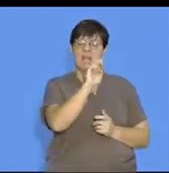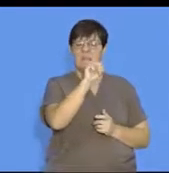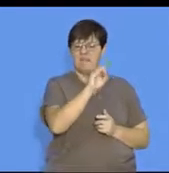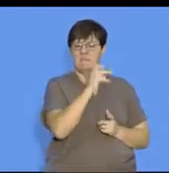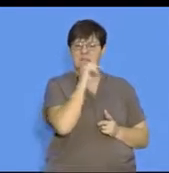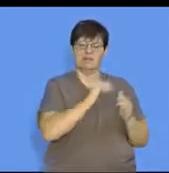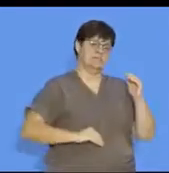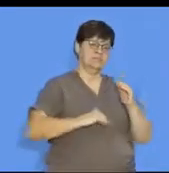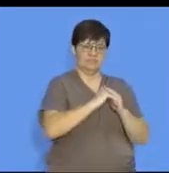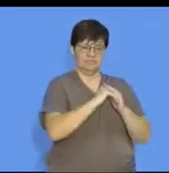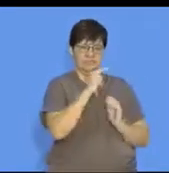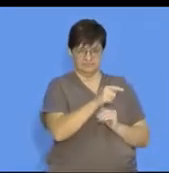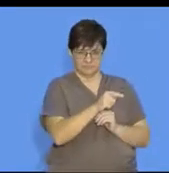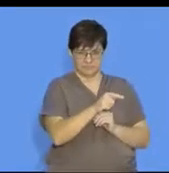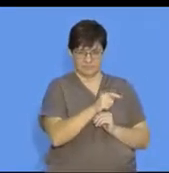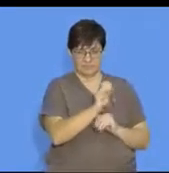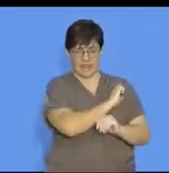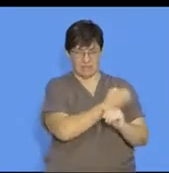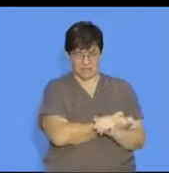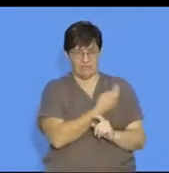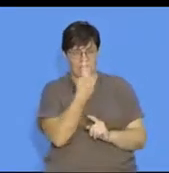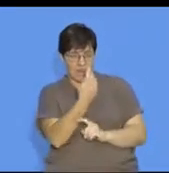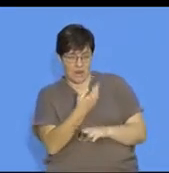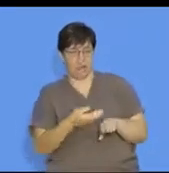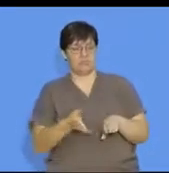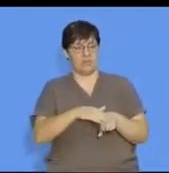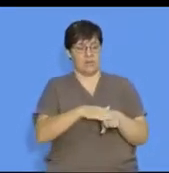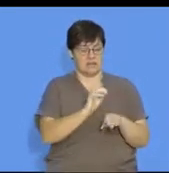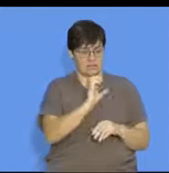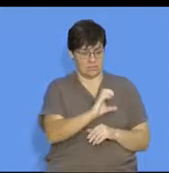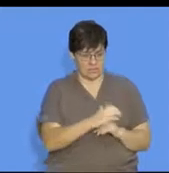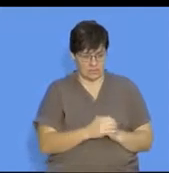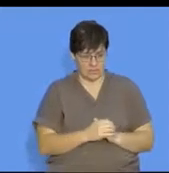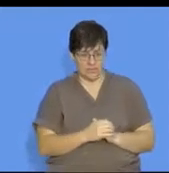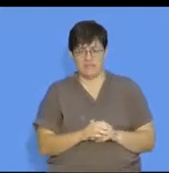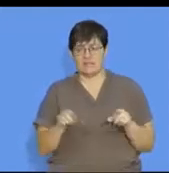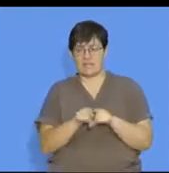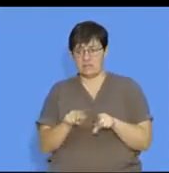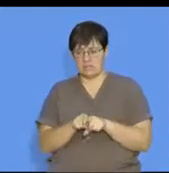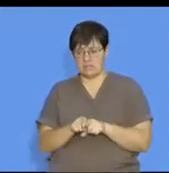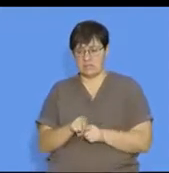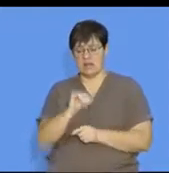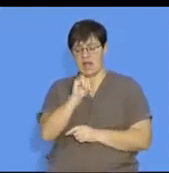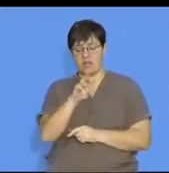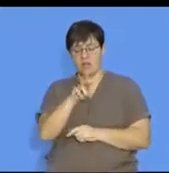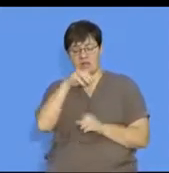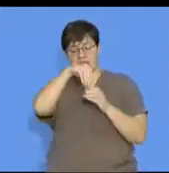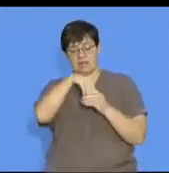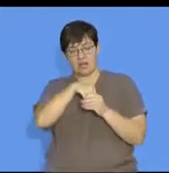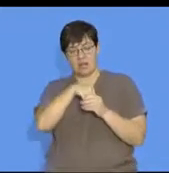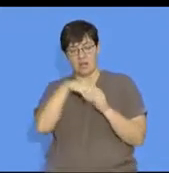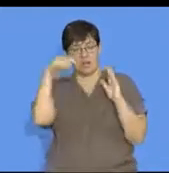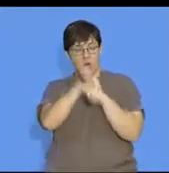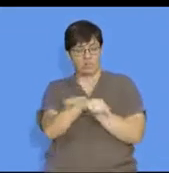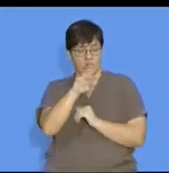the maximum energy per coulomb of charge that can be dissipated by the battery, is equals to, this is our internal or